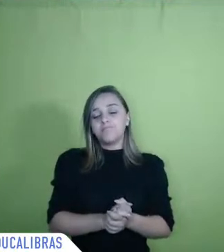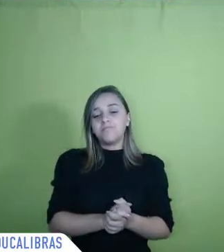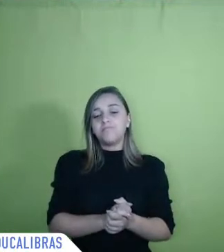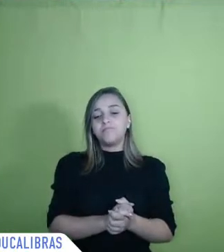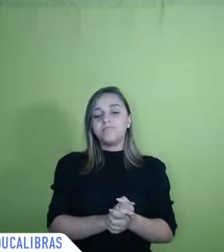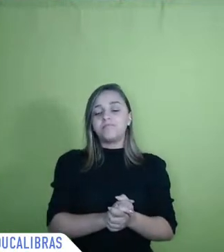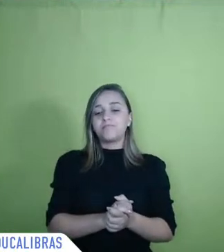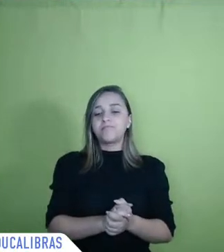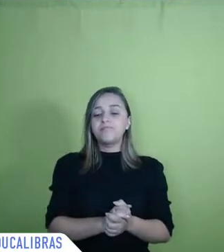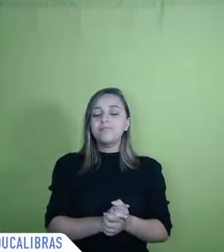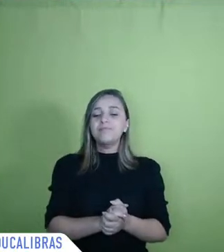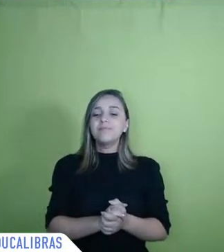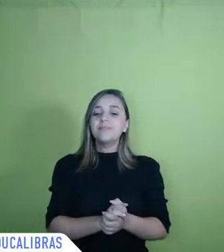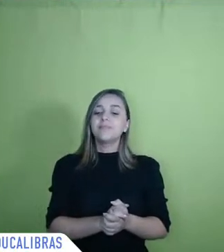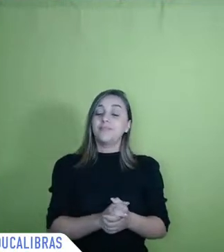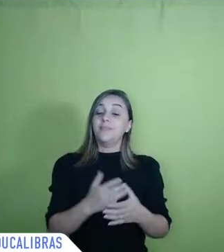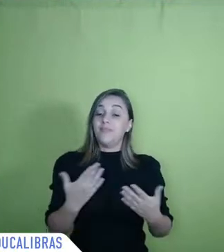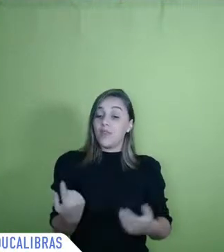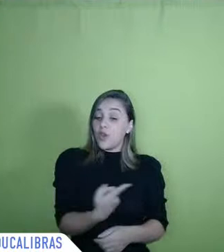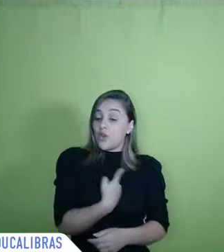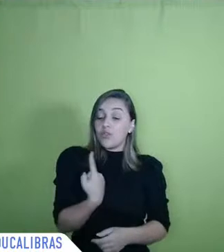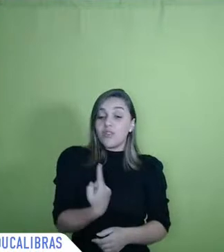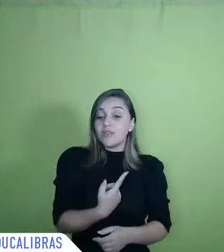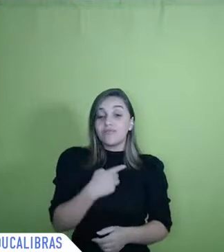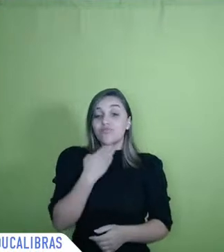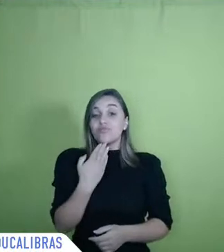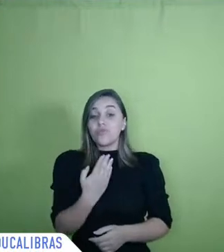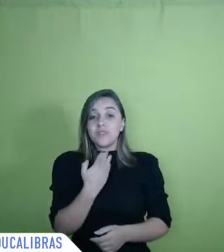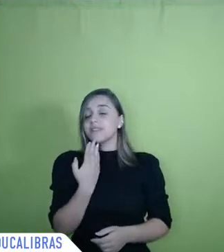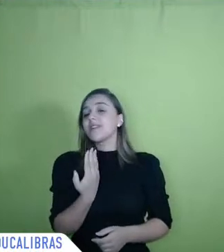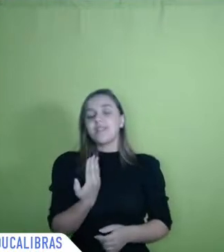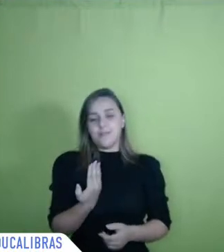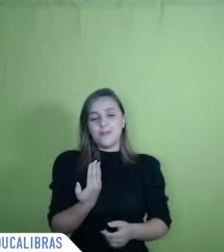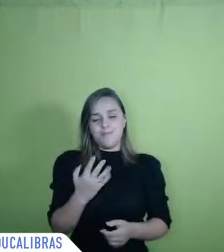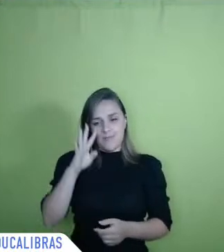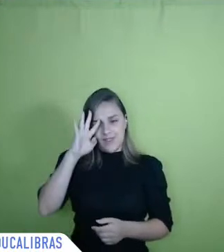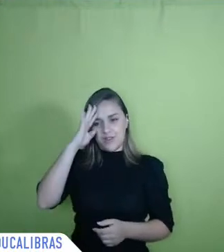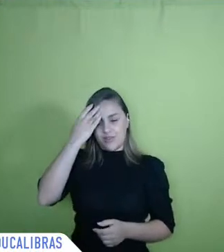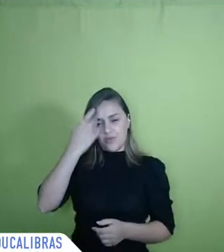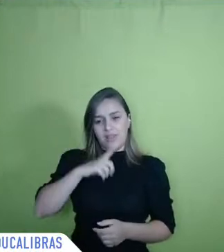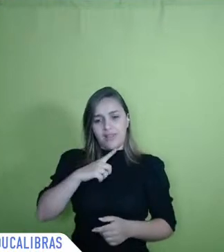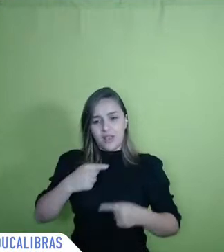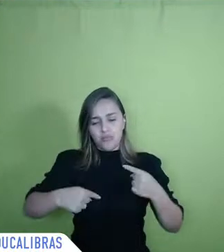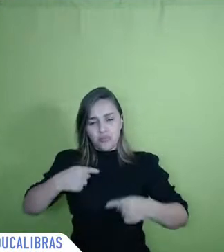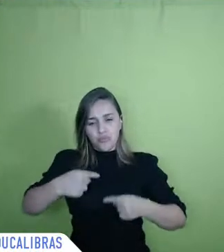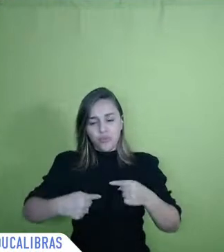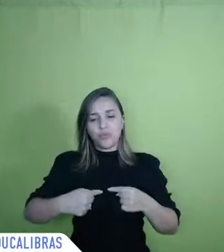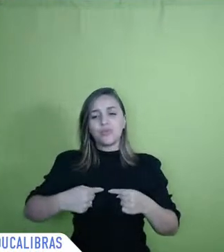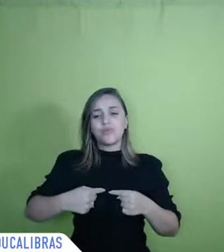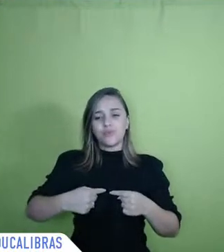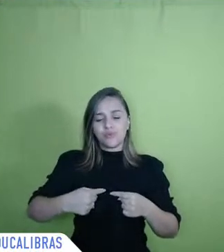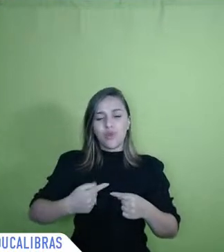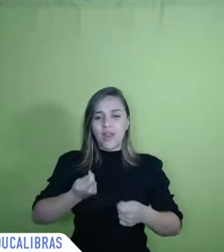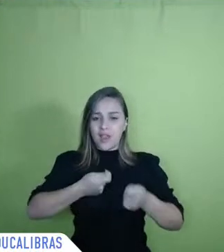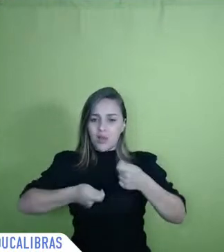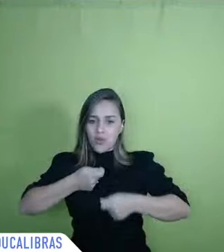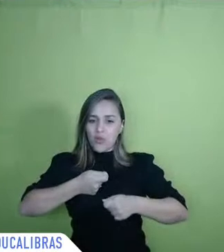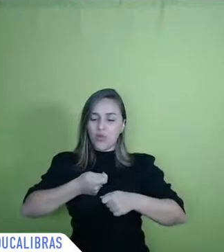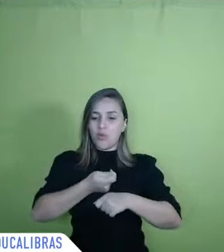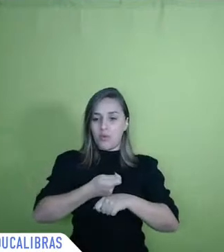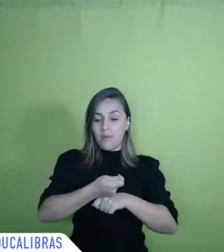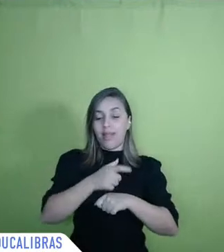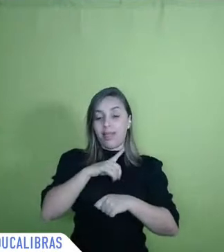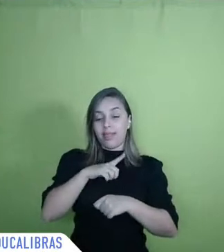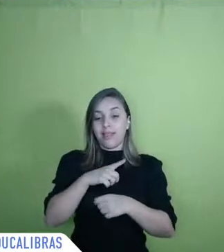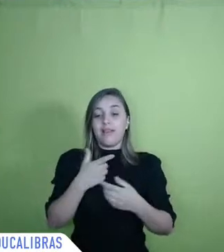aspects will be growing and some of them will be dropping. There is no way to react. So there are policies that debate